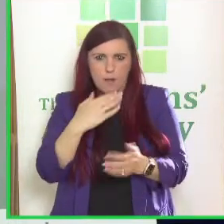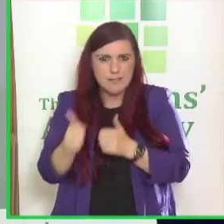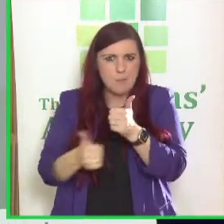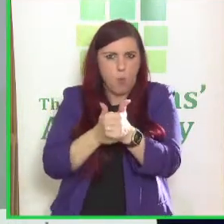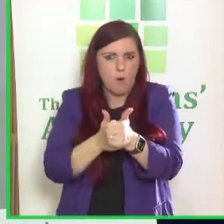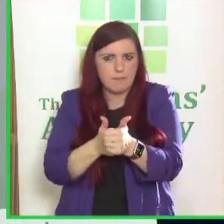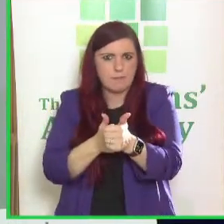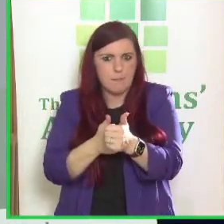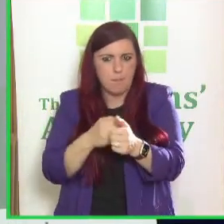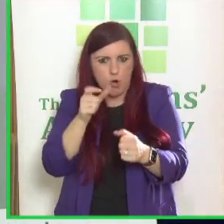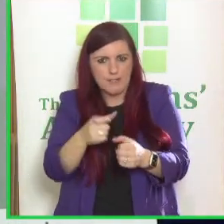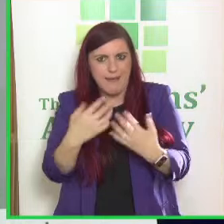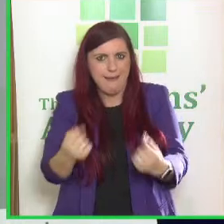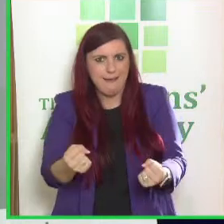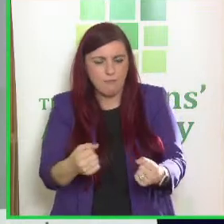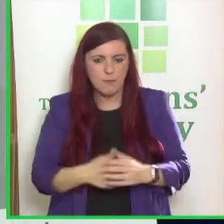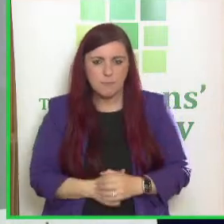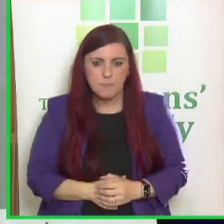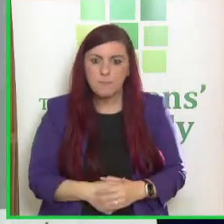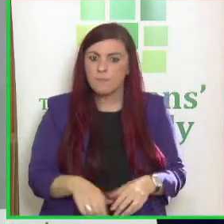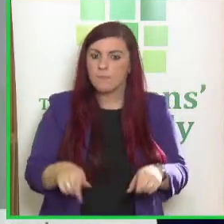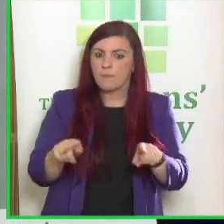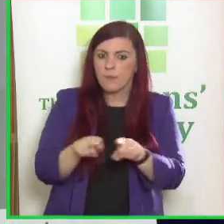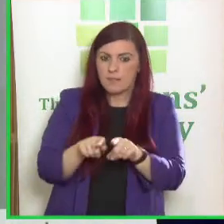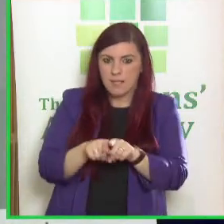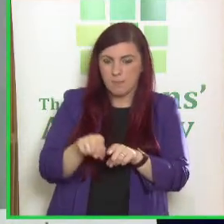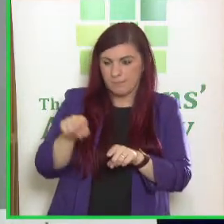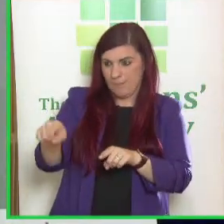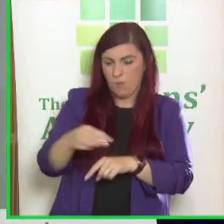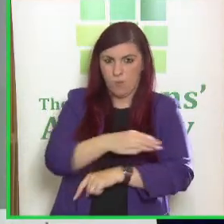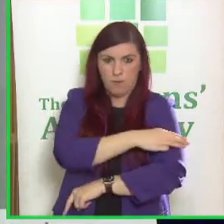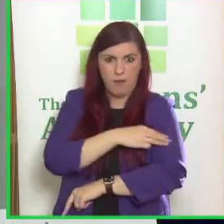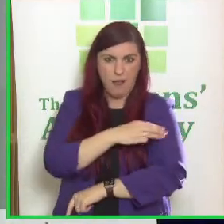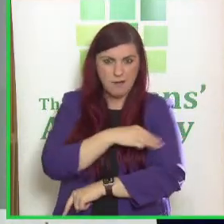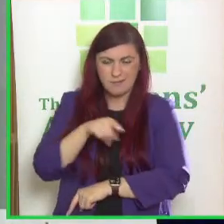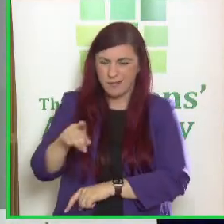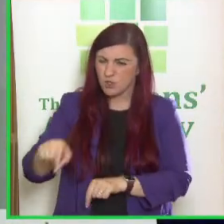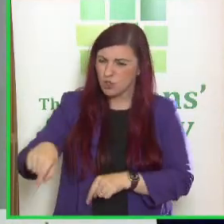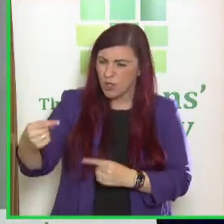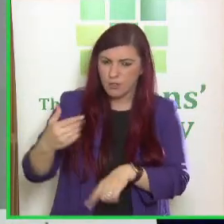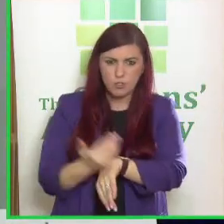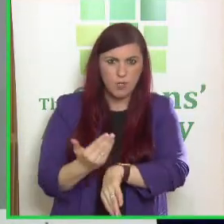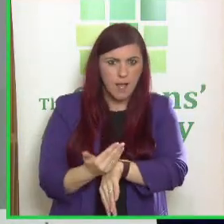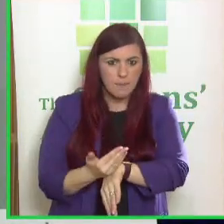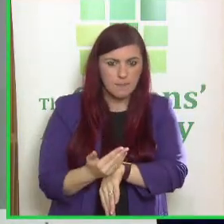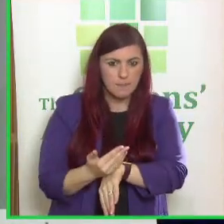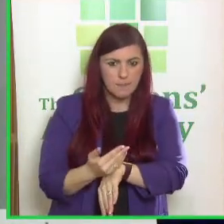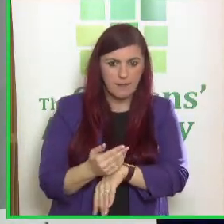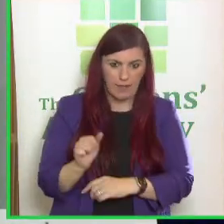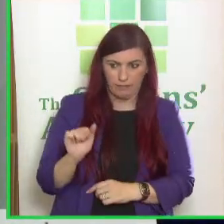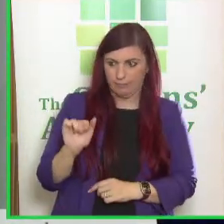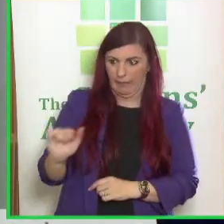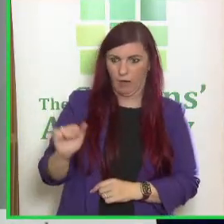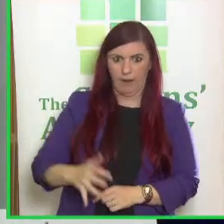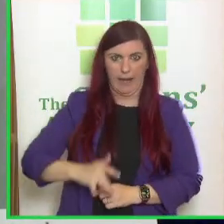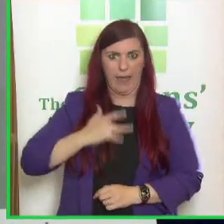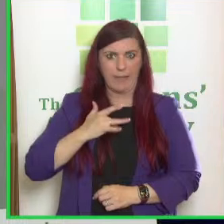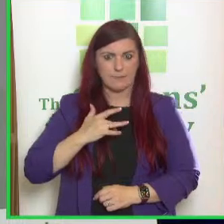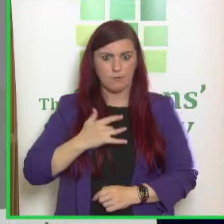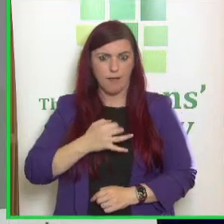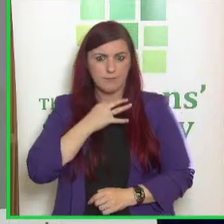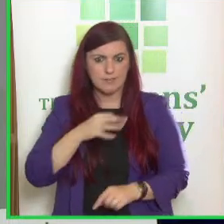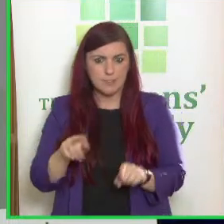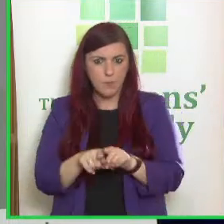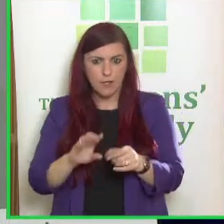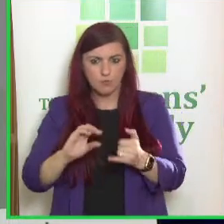very strongly, the very challenging job that An Garda Síochána, who are here today, put themselves and their lives at risk in trying to address the whole